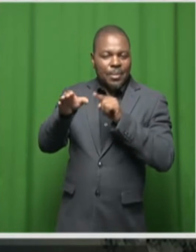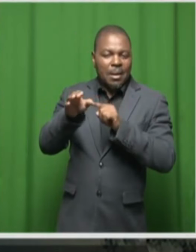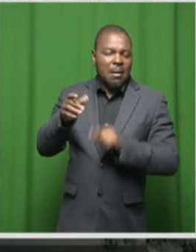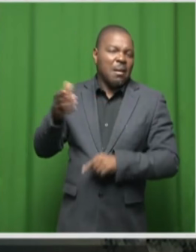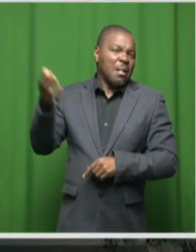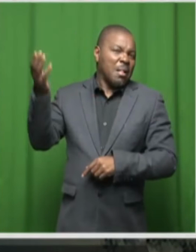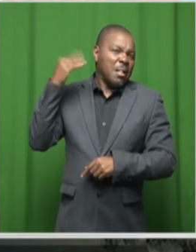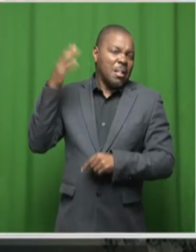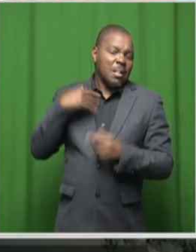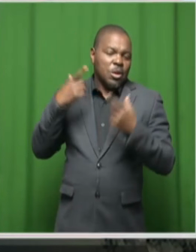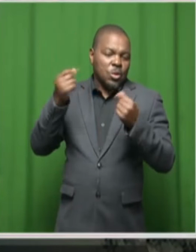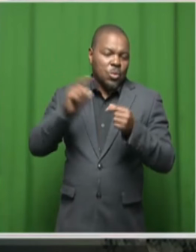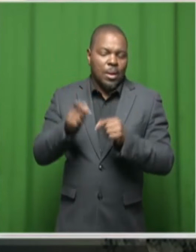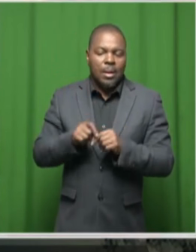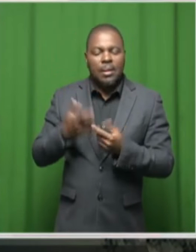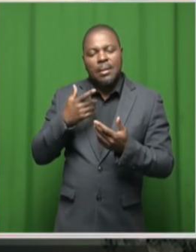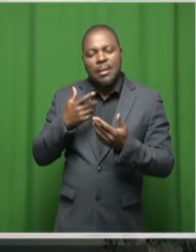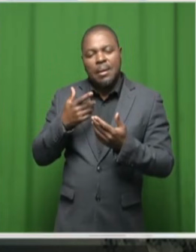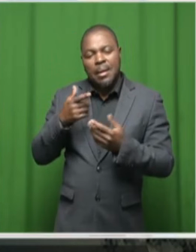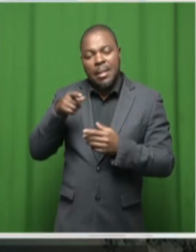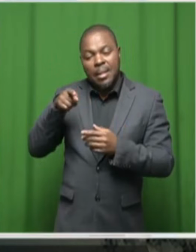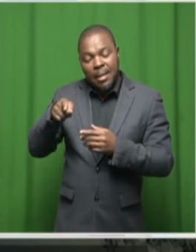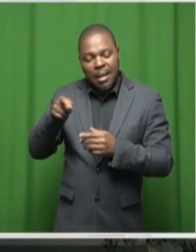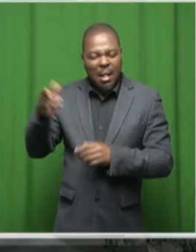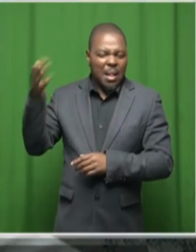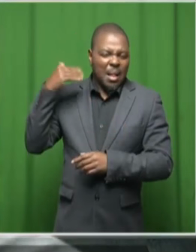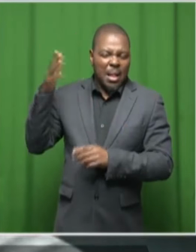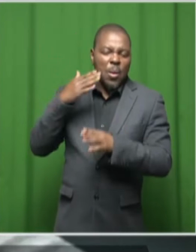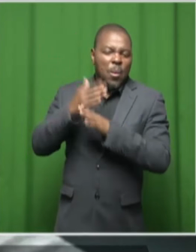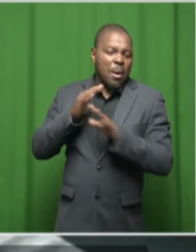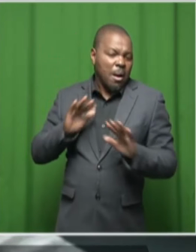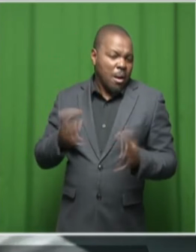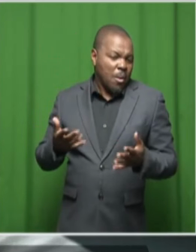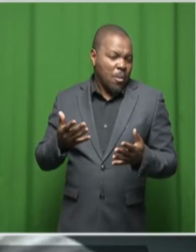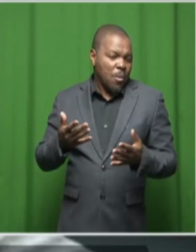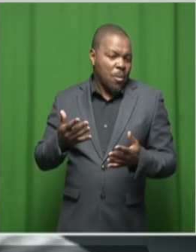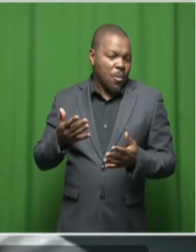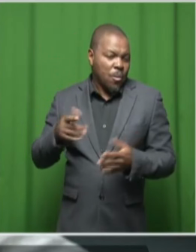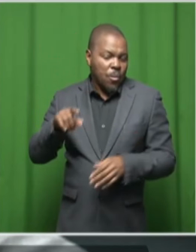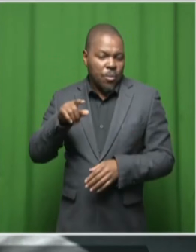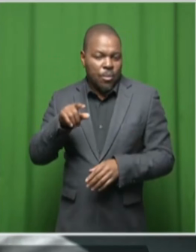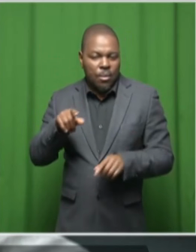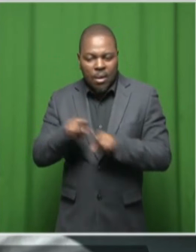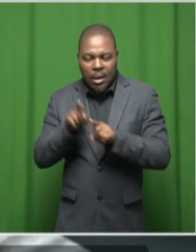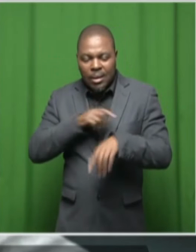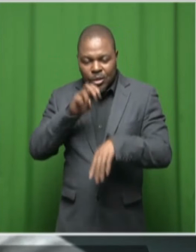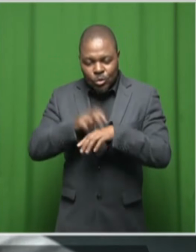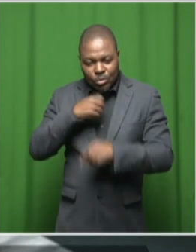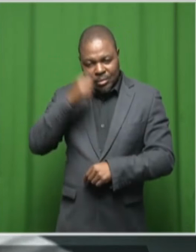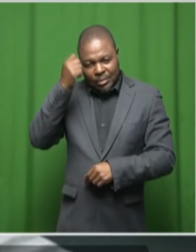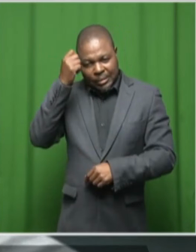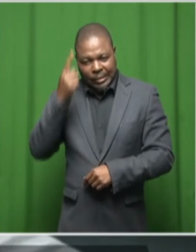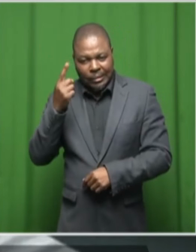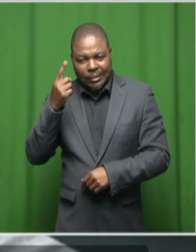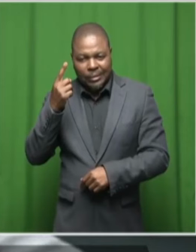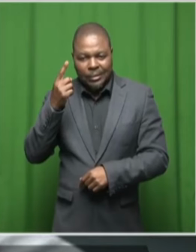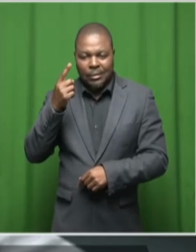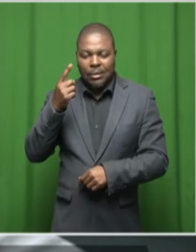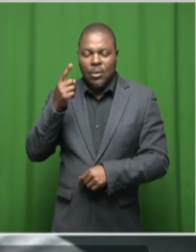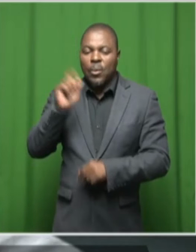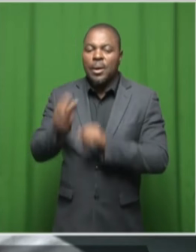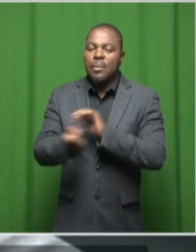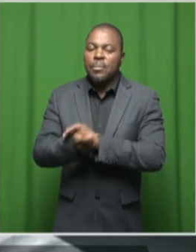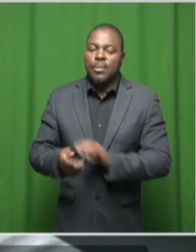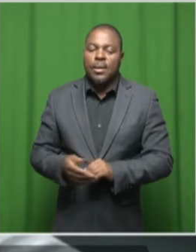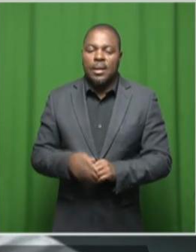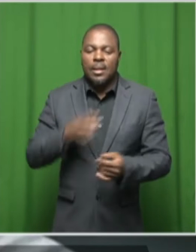and what the basic tenets of that were, as a way of kind of understanding what's likely to happen now, and also being able to do